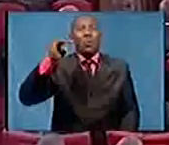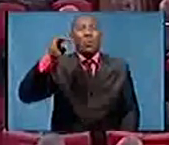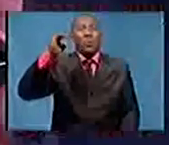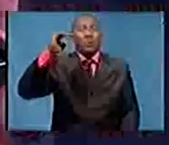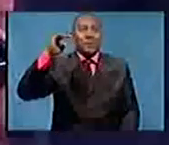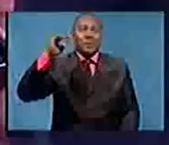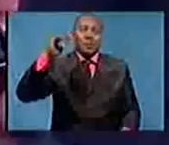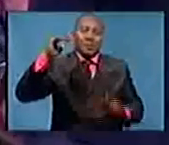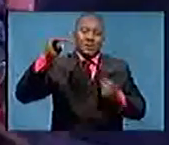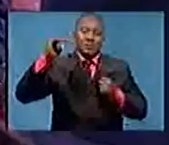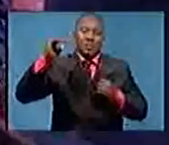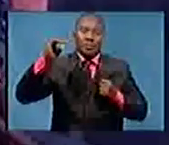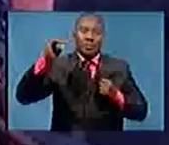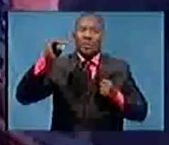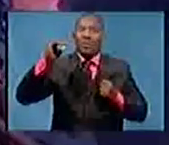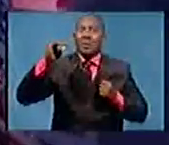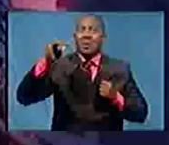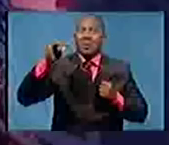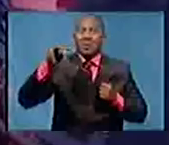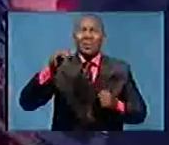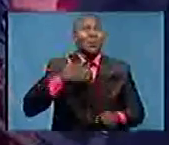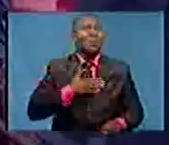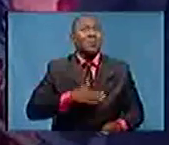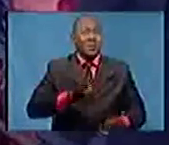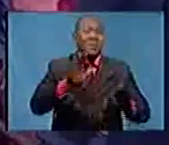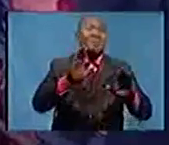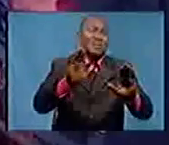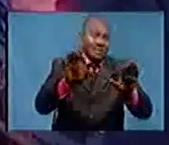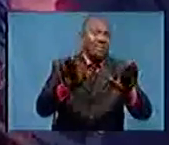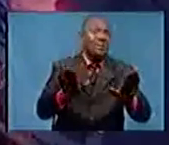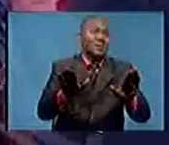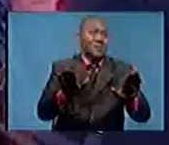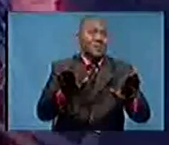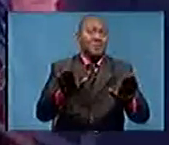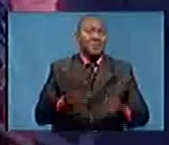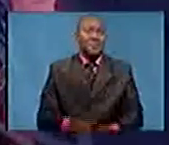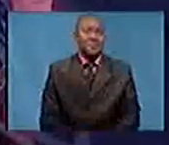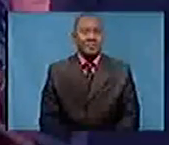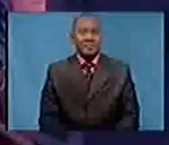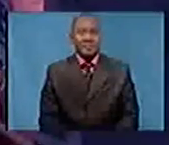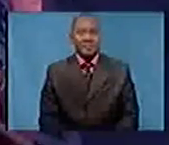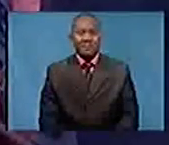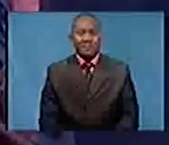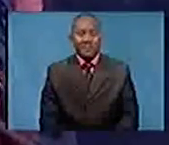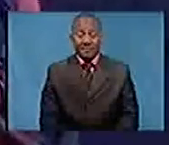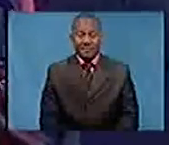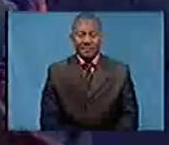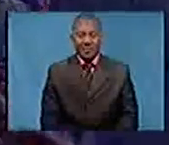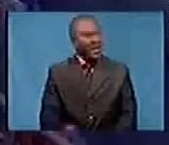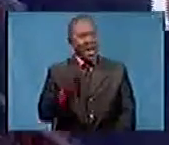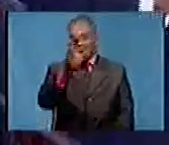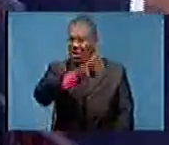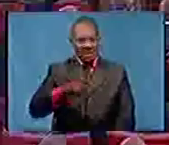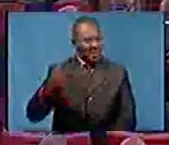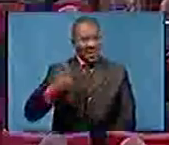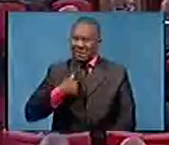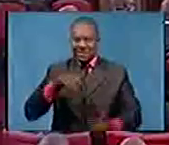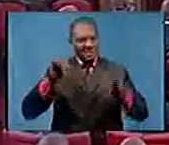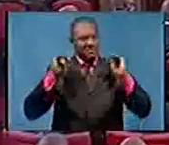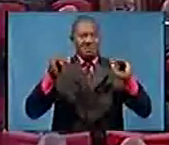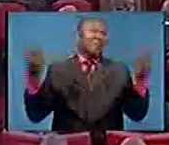problematic. That's why I always try to come in again. No, I'm still at the same level. I'm only making my points.